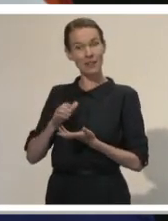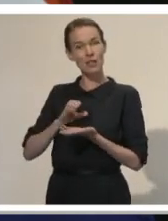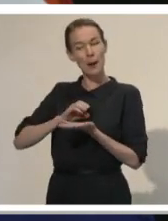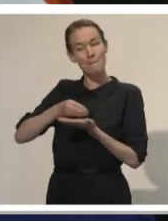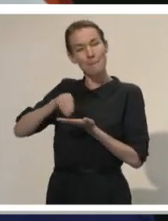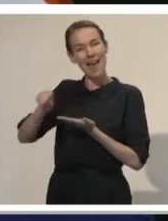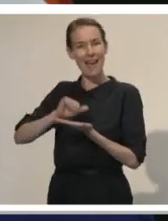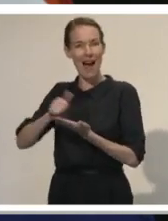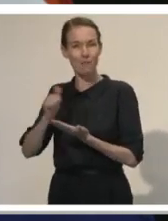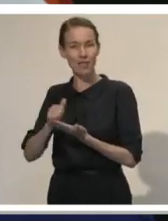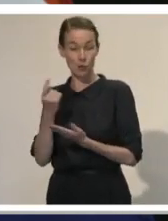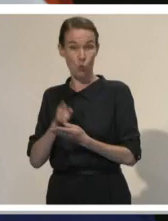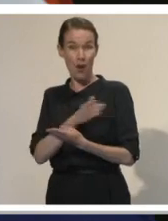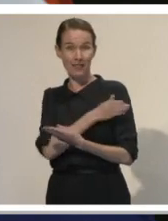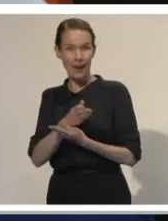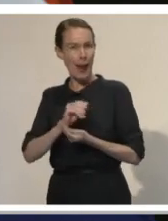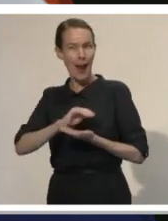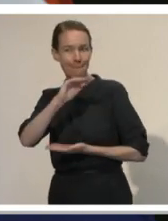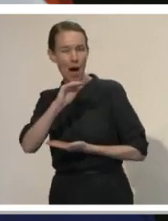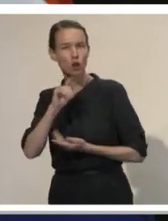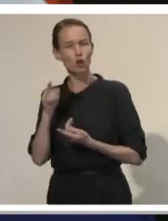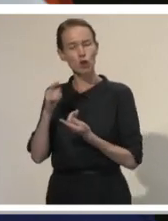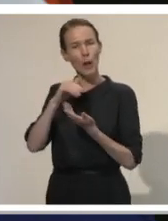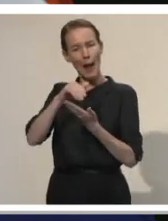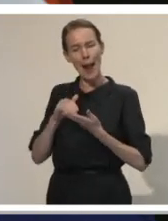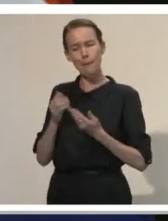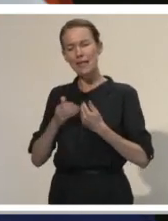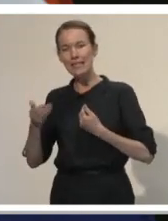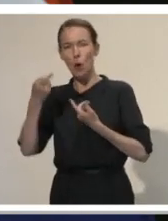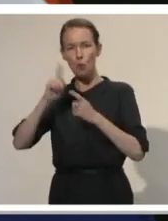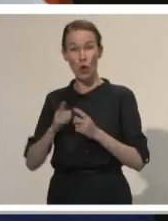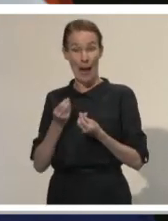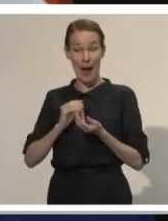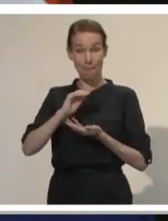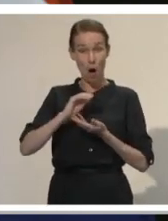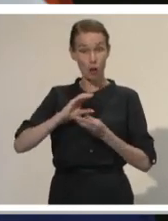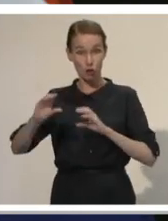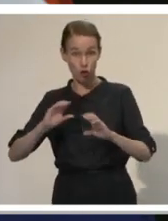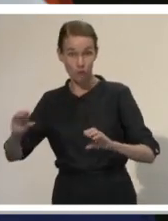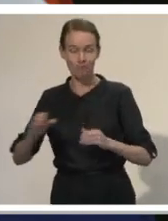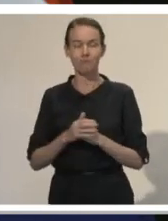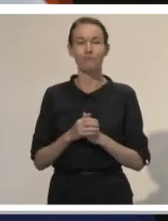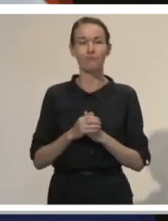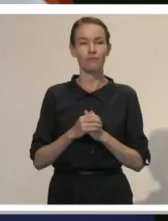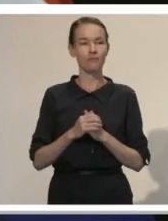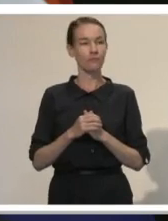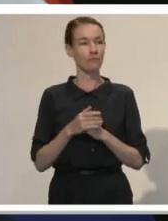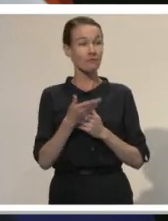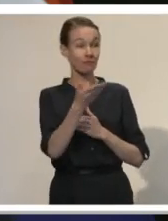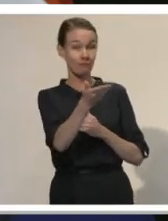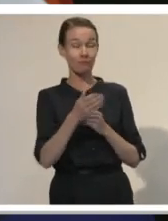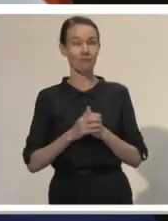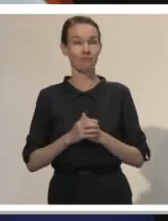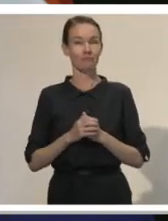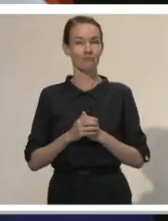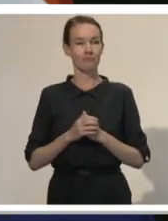figures to have available for this, again, this first and short-term support package. How likely is it, you